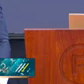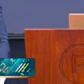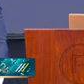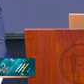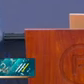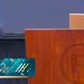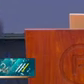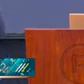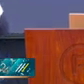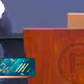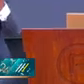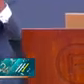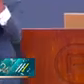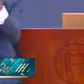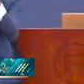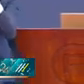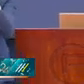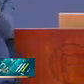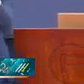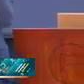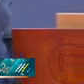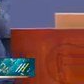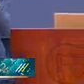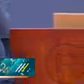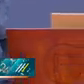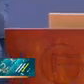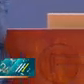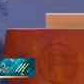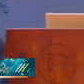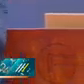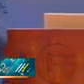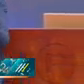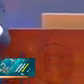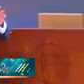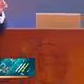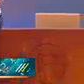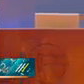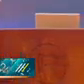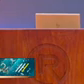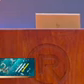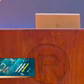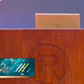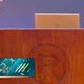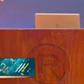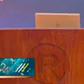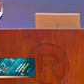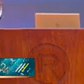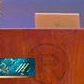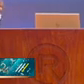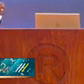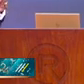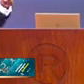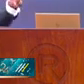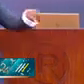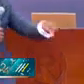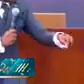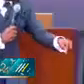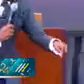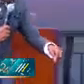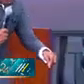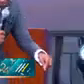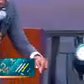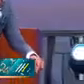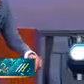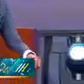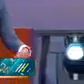blessed them and there is a second year who has 3 million that he made in three months so when you tell him this